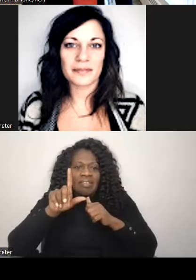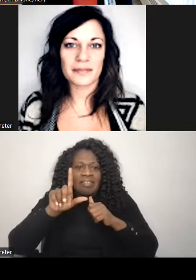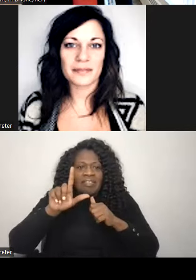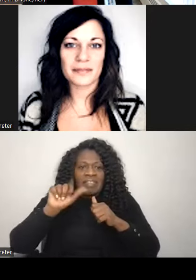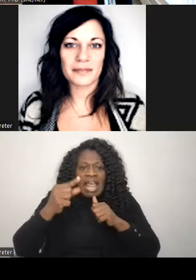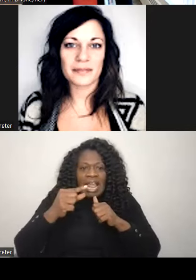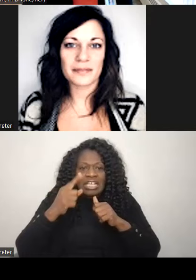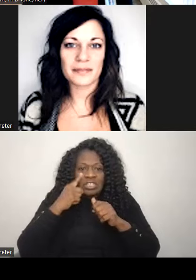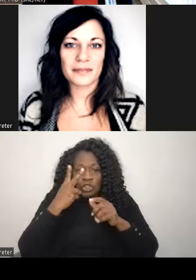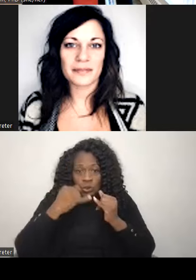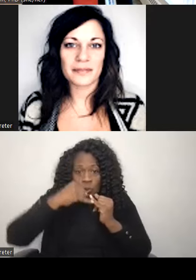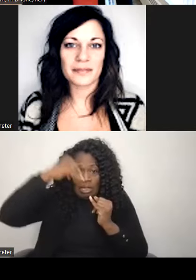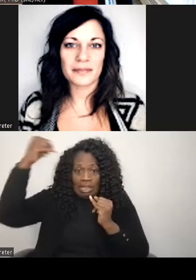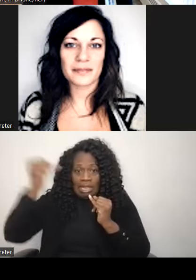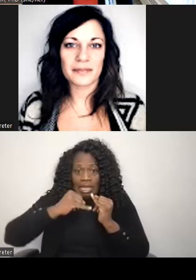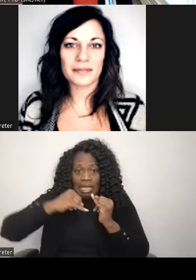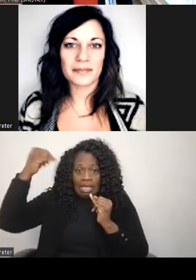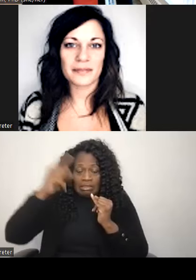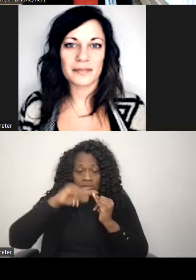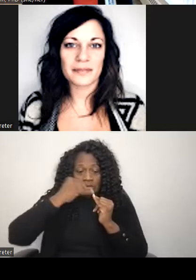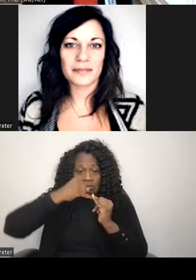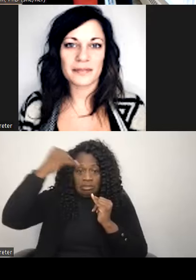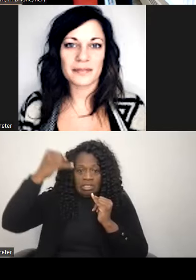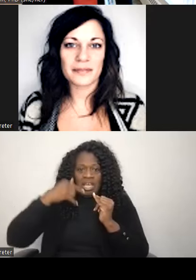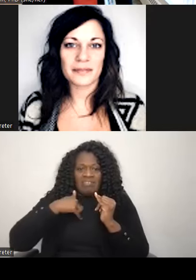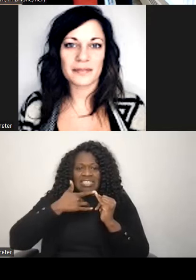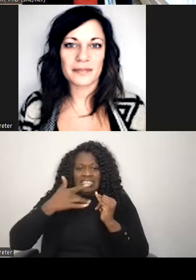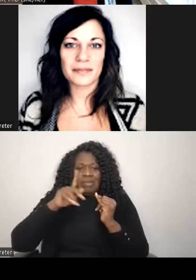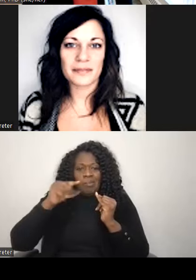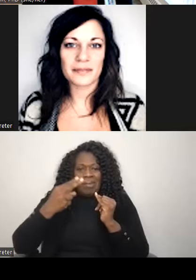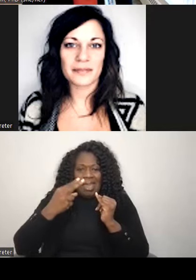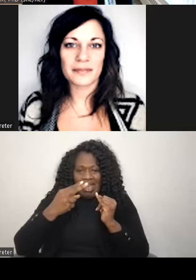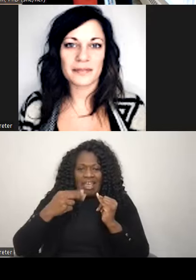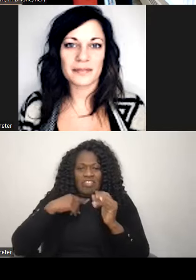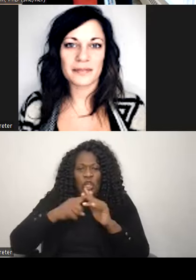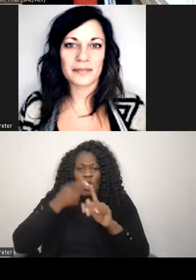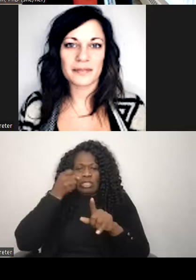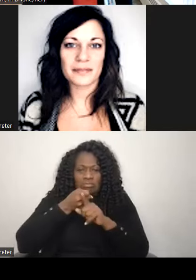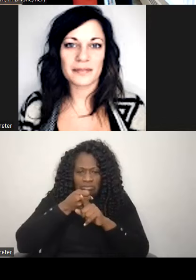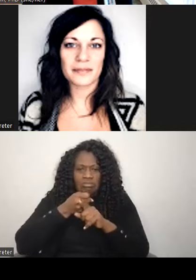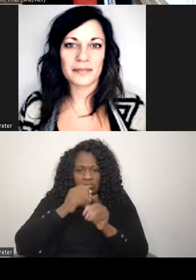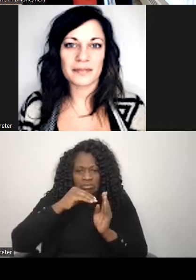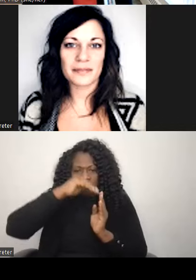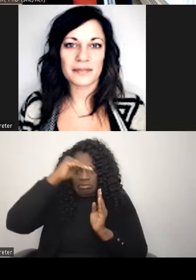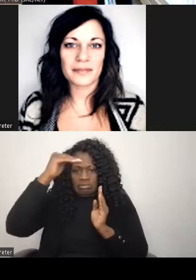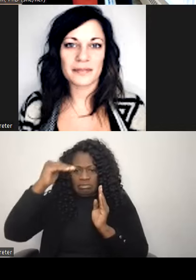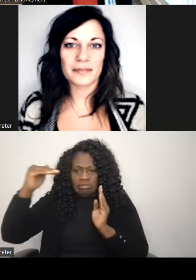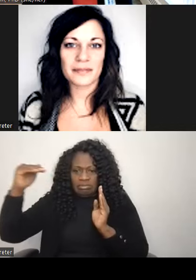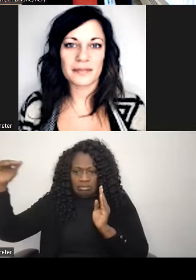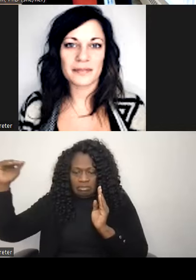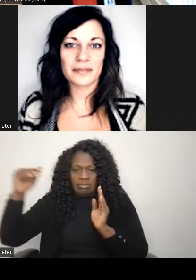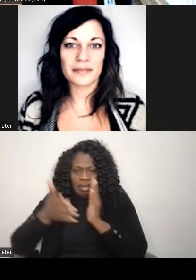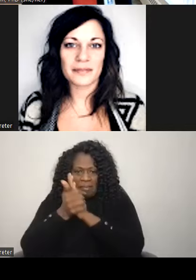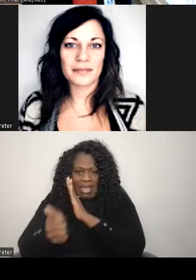with these two lines, one who has a typical path and has sort of earlier onset of a skill that eventually they master, and